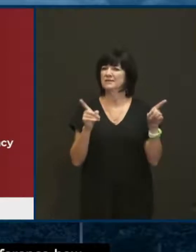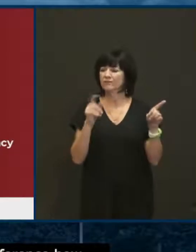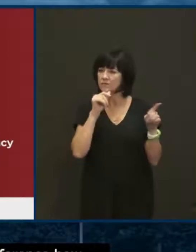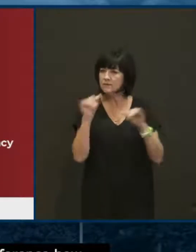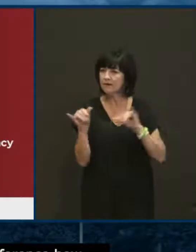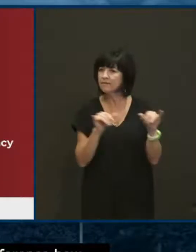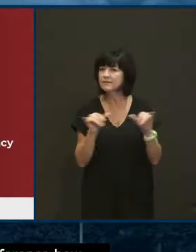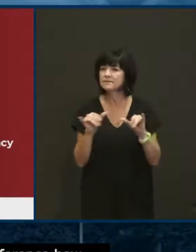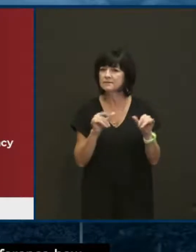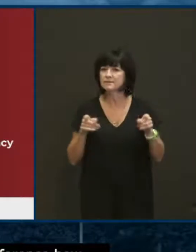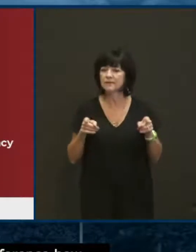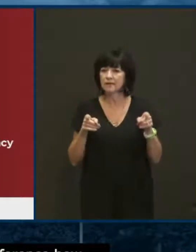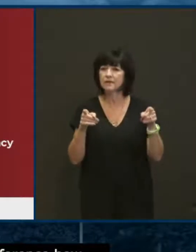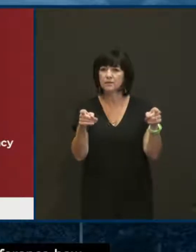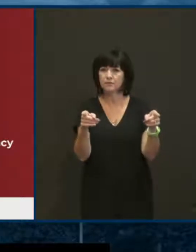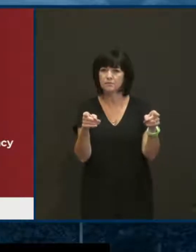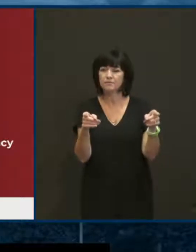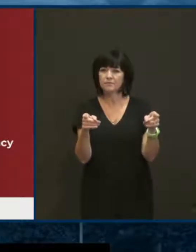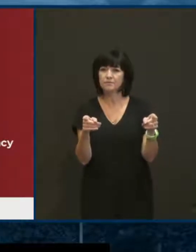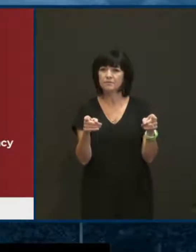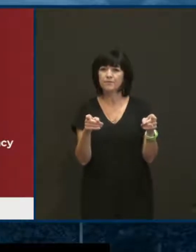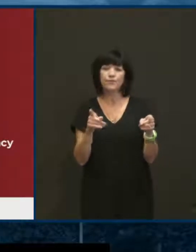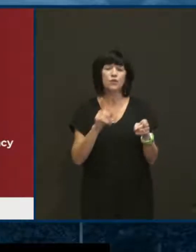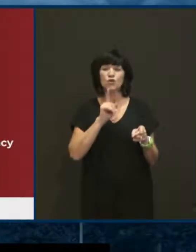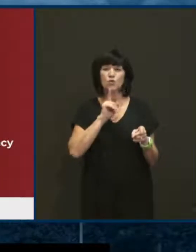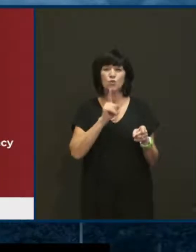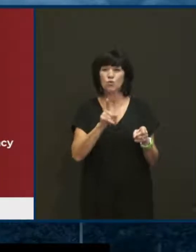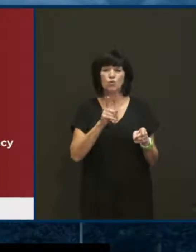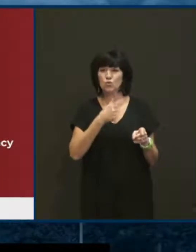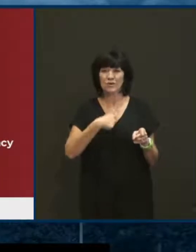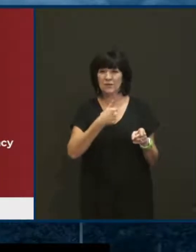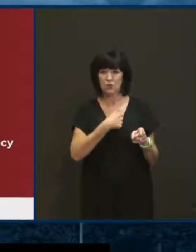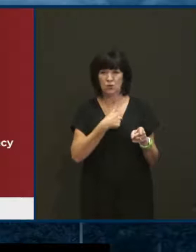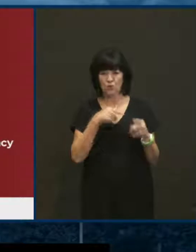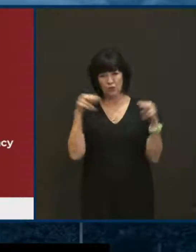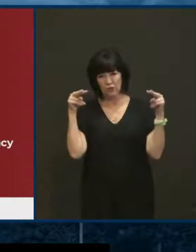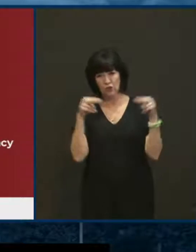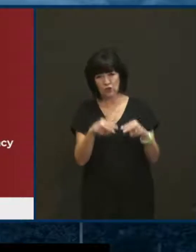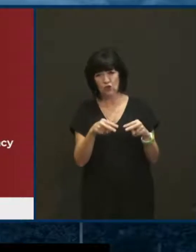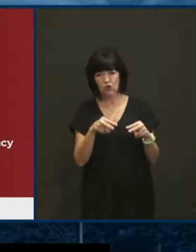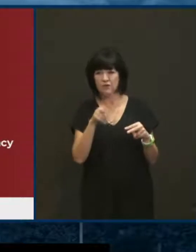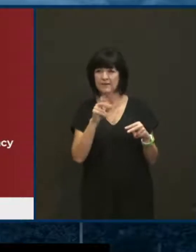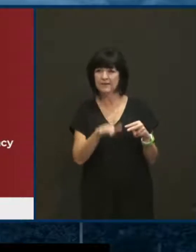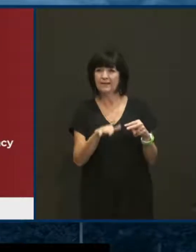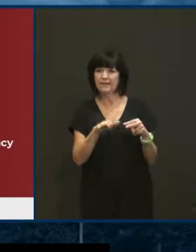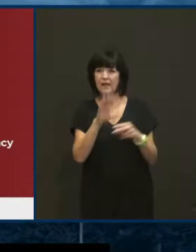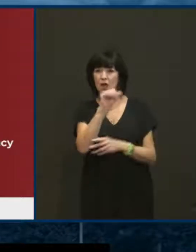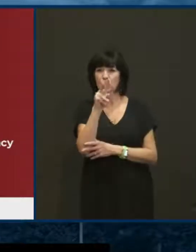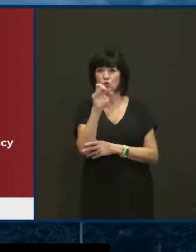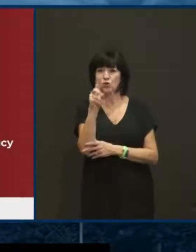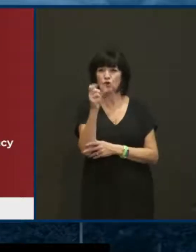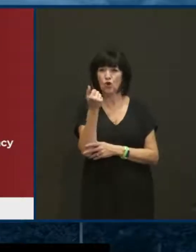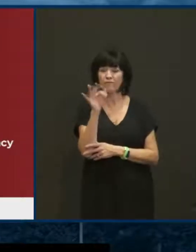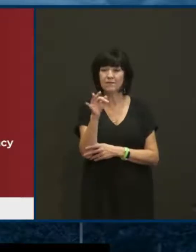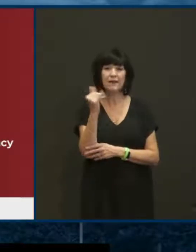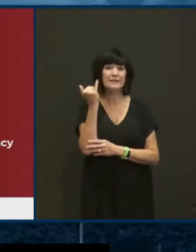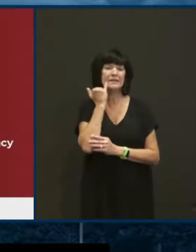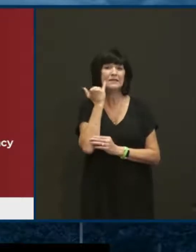that real scenario about the insidious nature of COVID-19, where you have a big